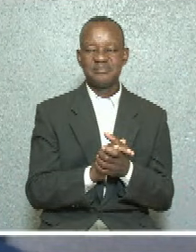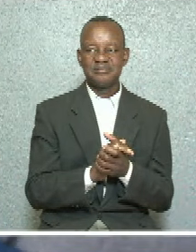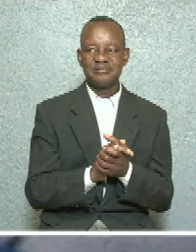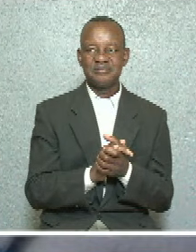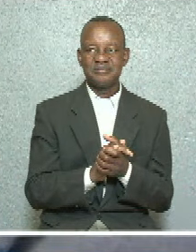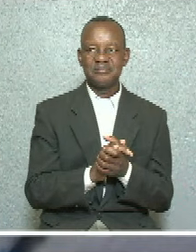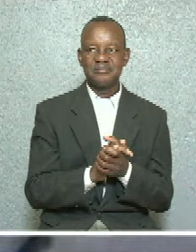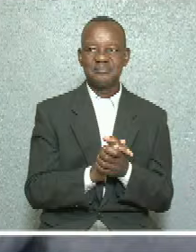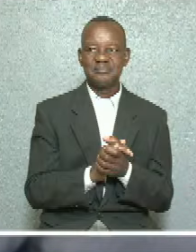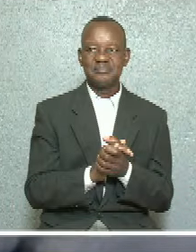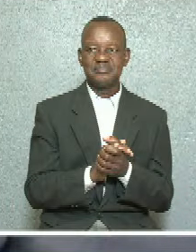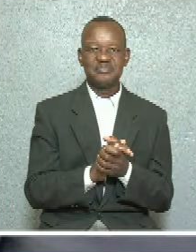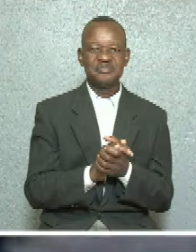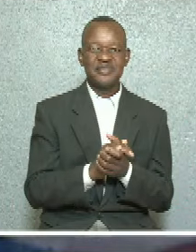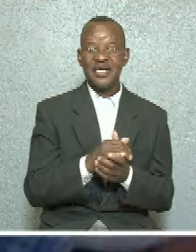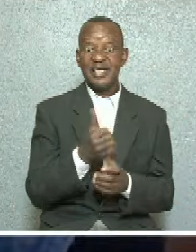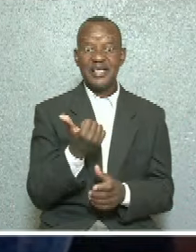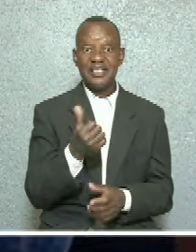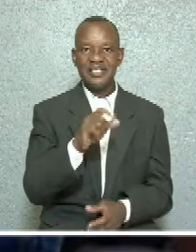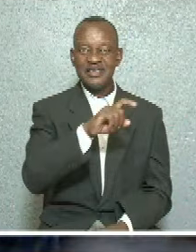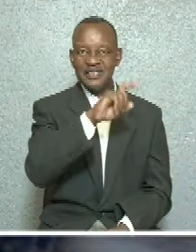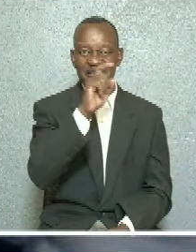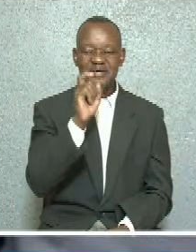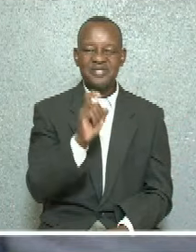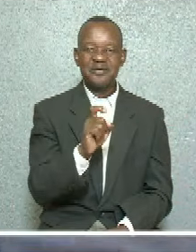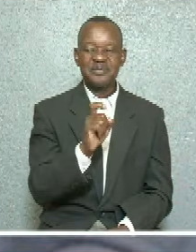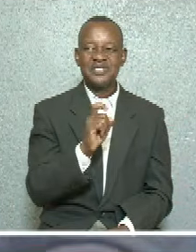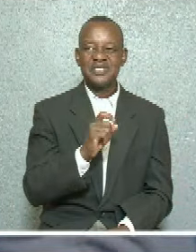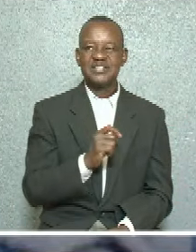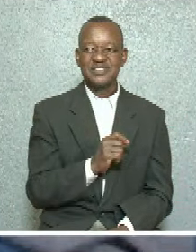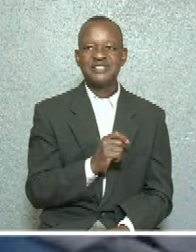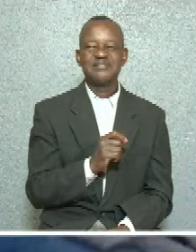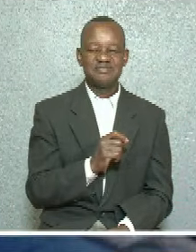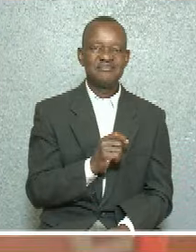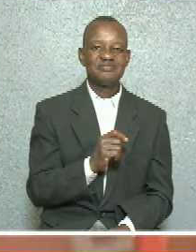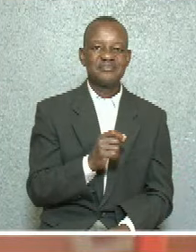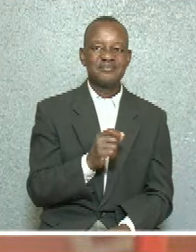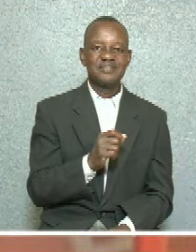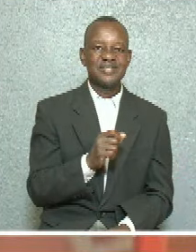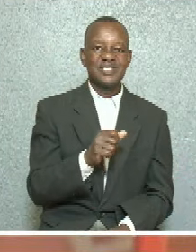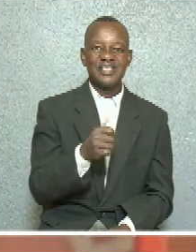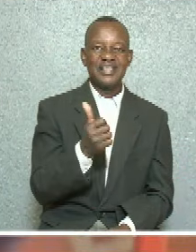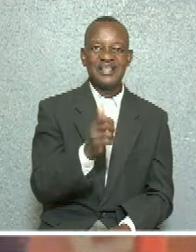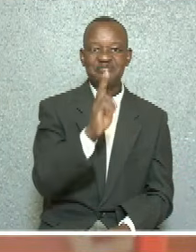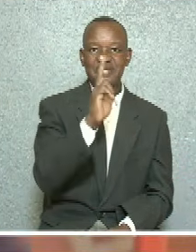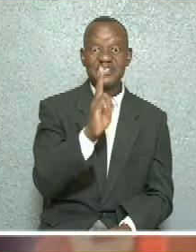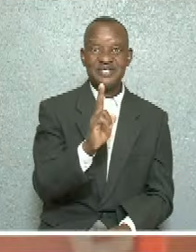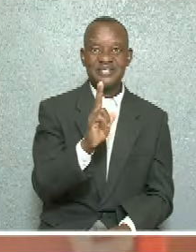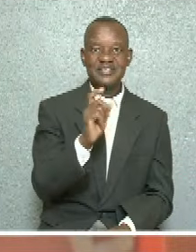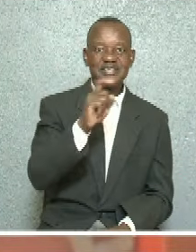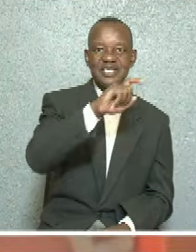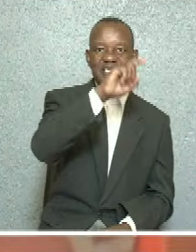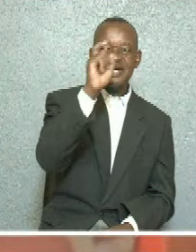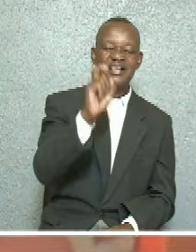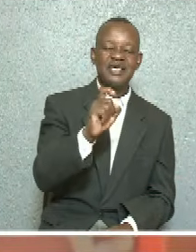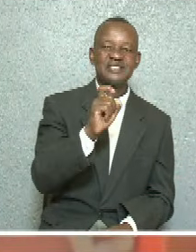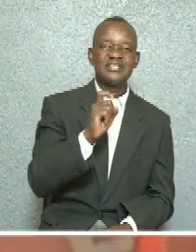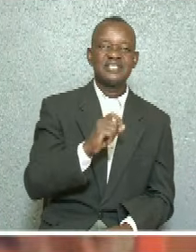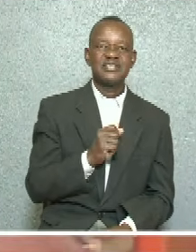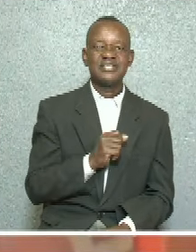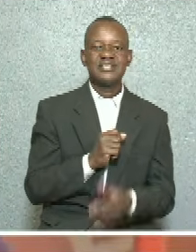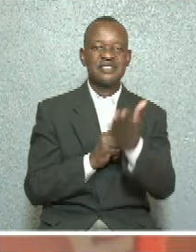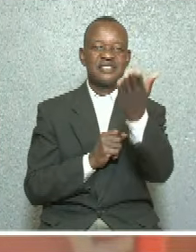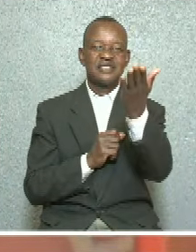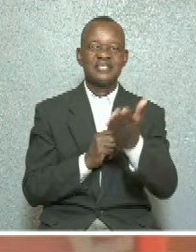No? None? Okay. At least you know that he was a great person. Is there anybody else? Okay, what's your question? Take the mic